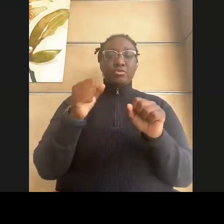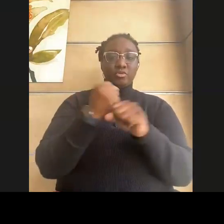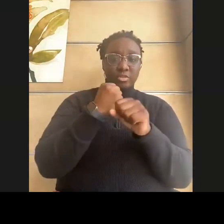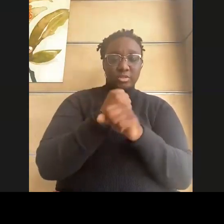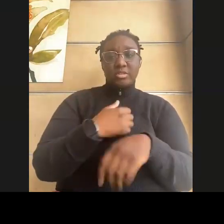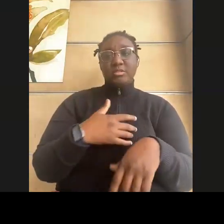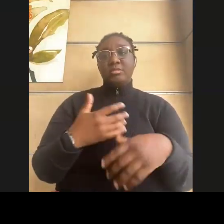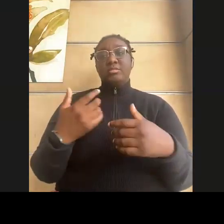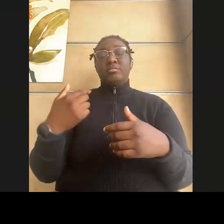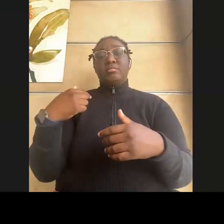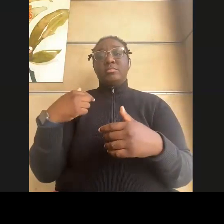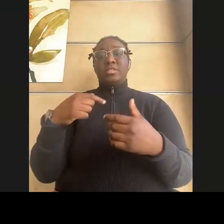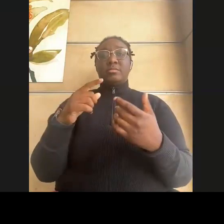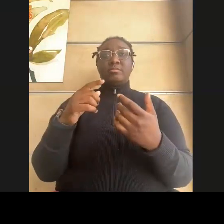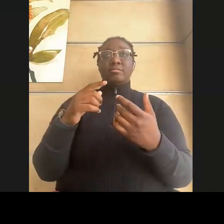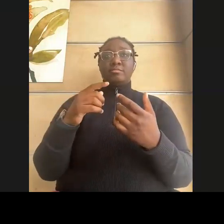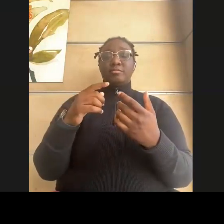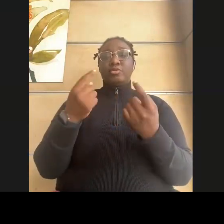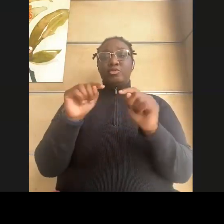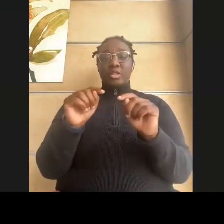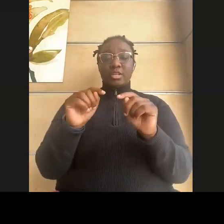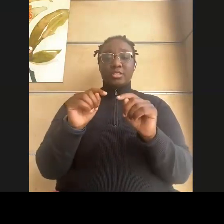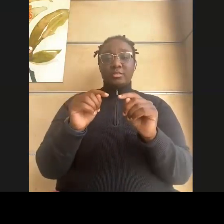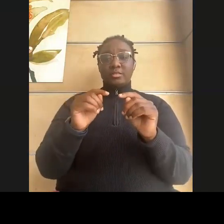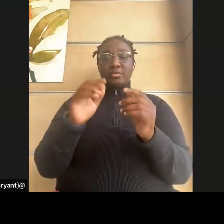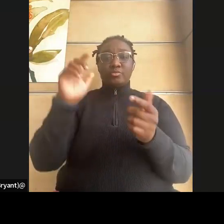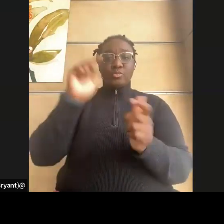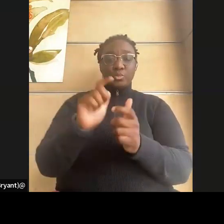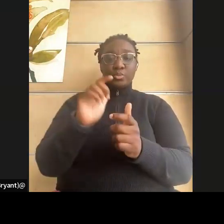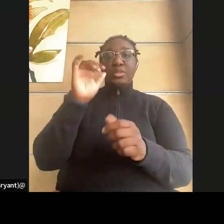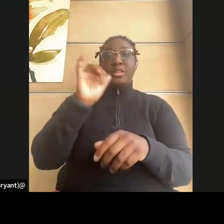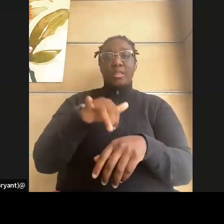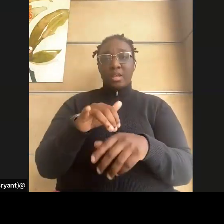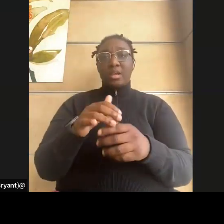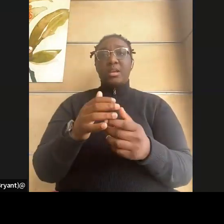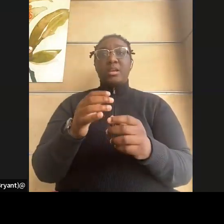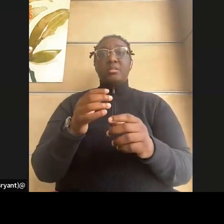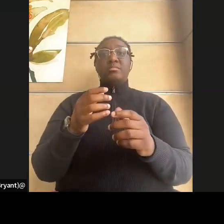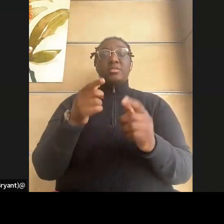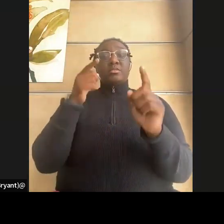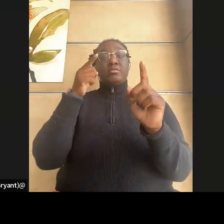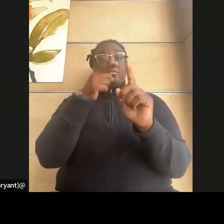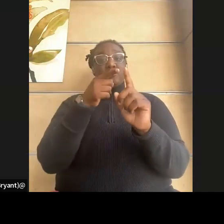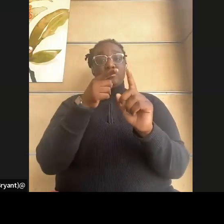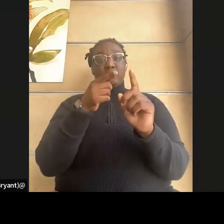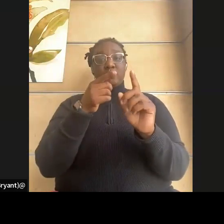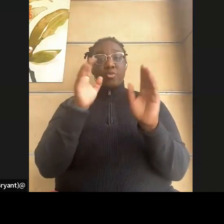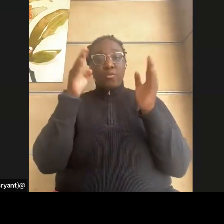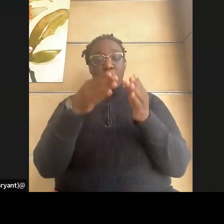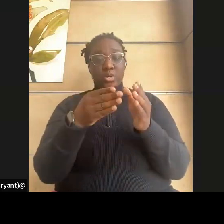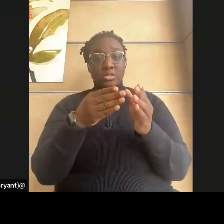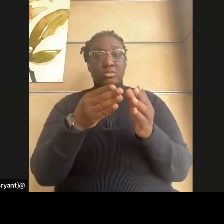existing suicide prevention work in those 13 counties, but one of their main focuses is on reducing